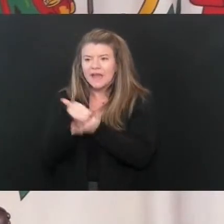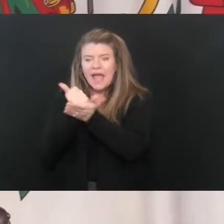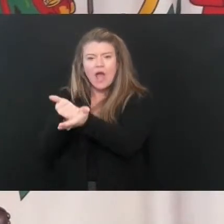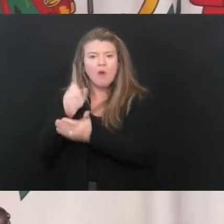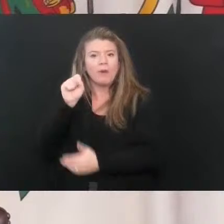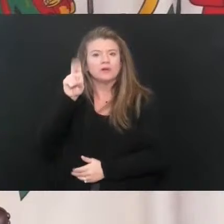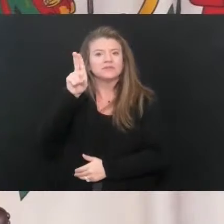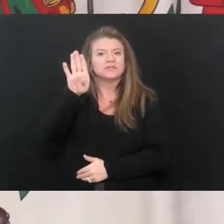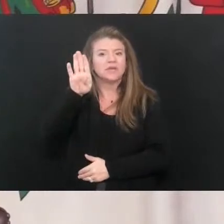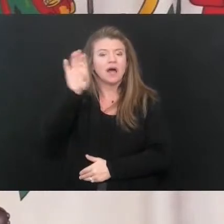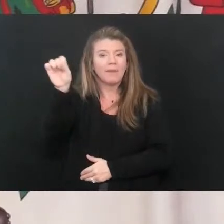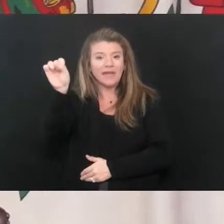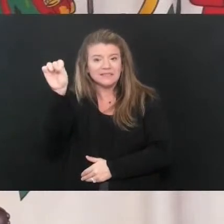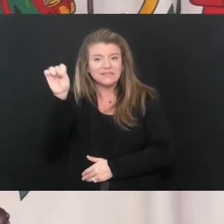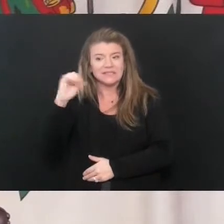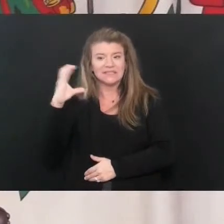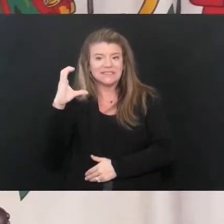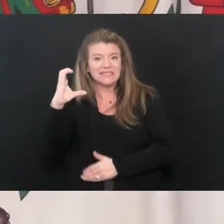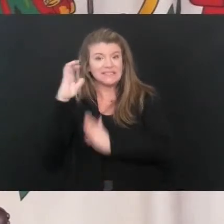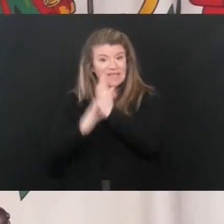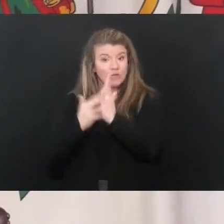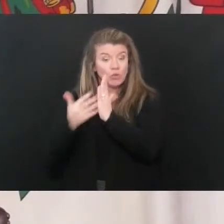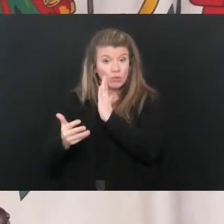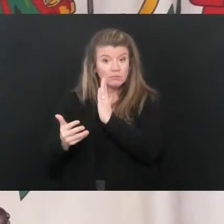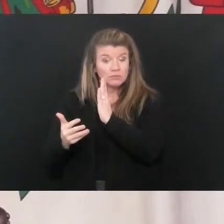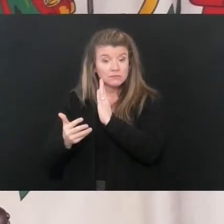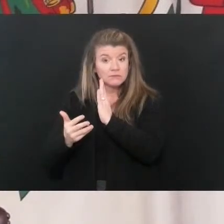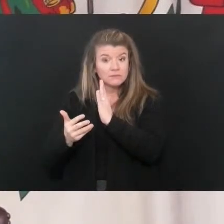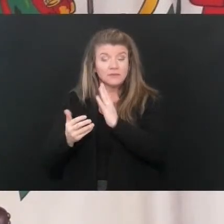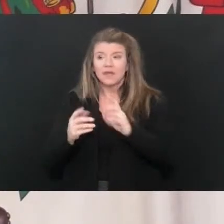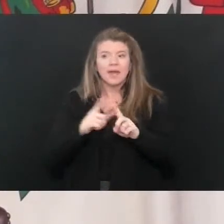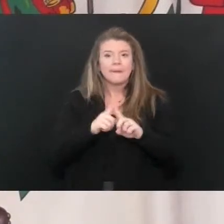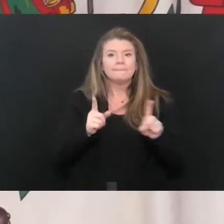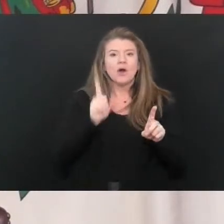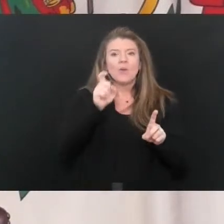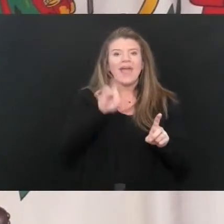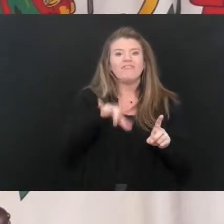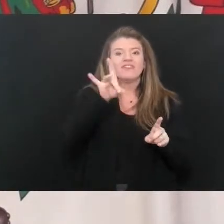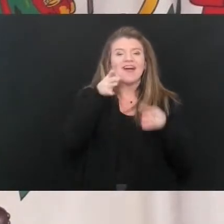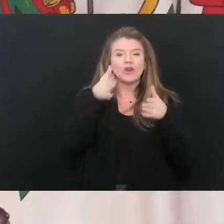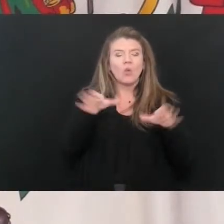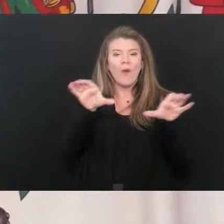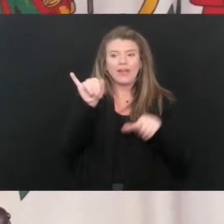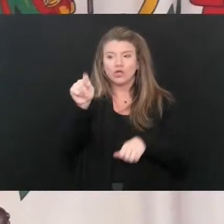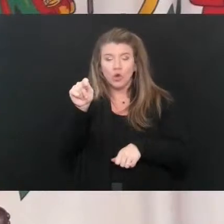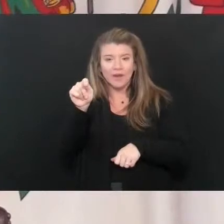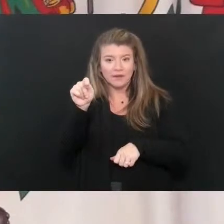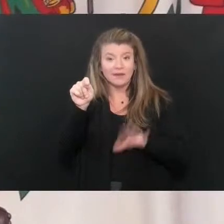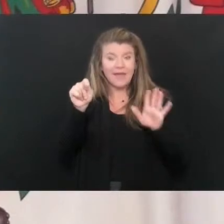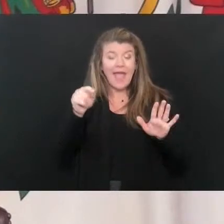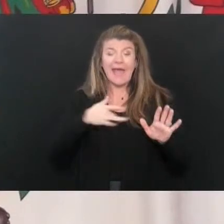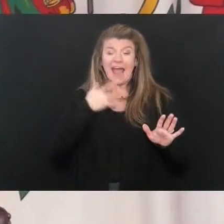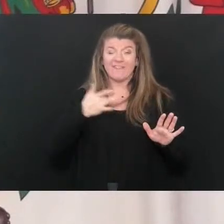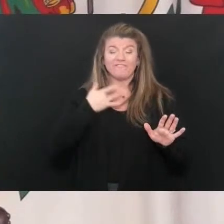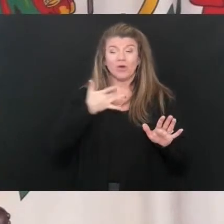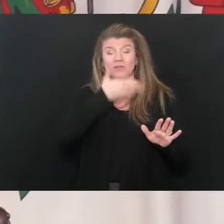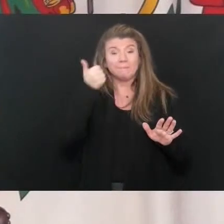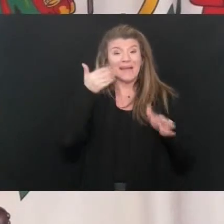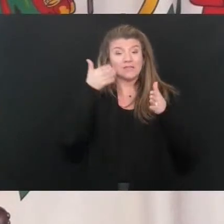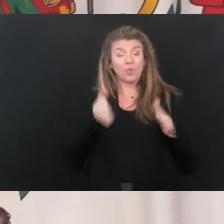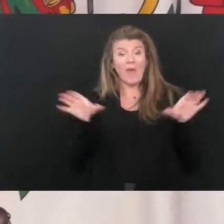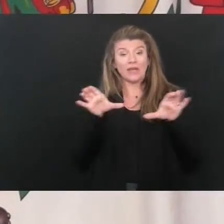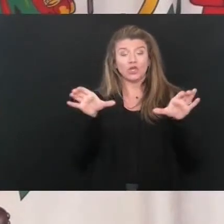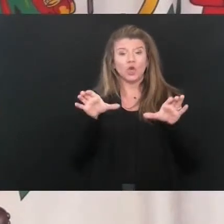and our C schedule. You know, but we just got to find a way to do it. And the way I think is it's got to be to do